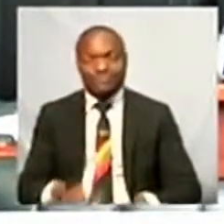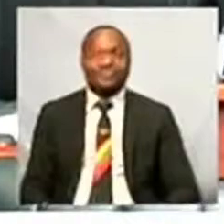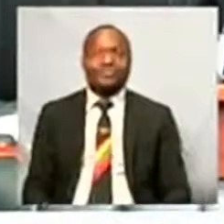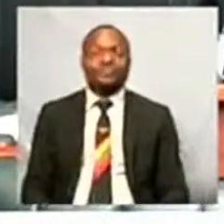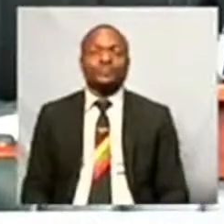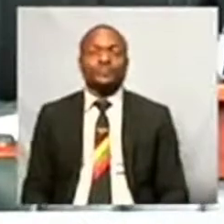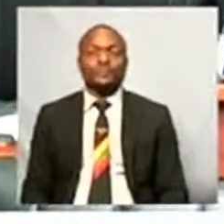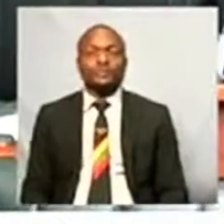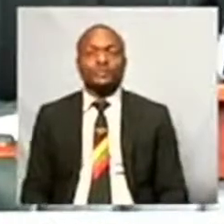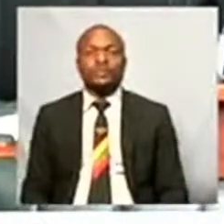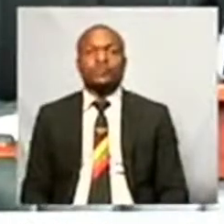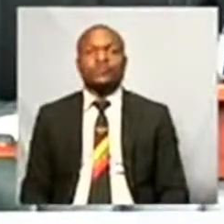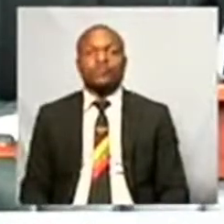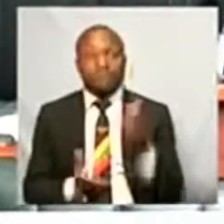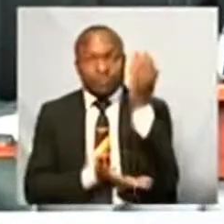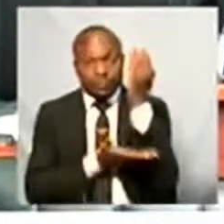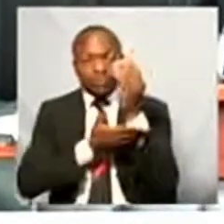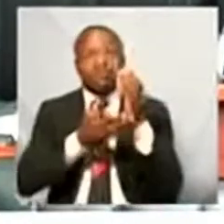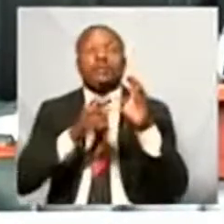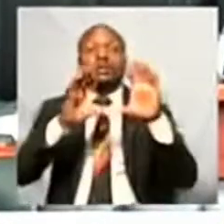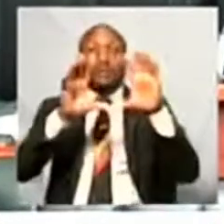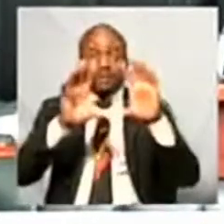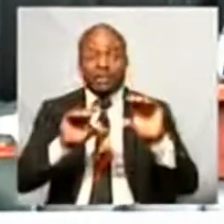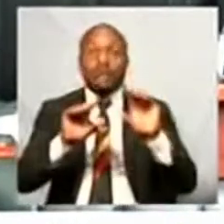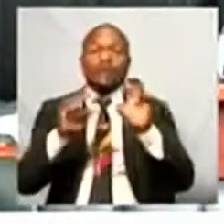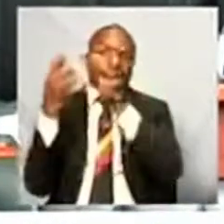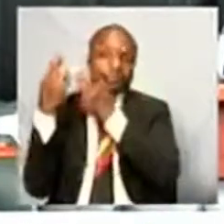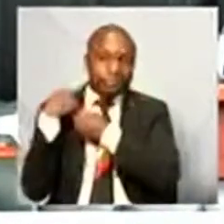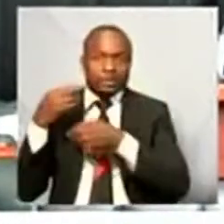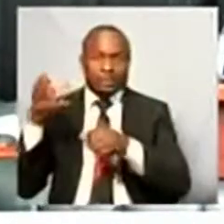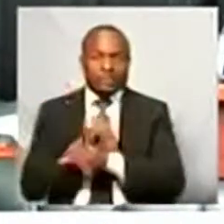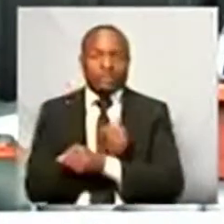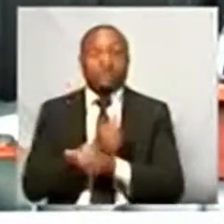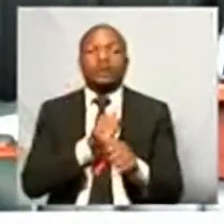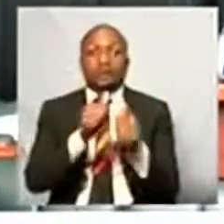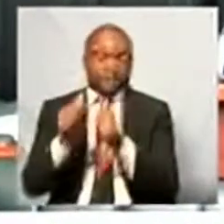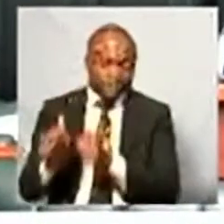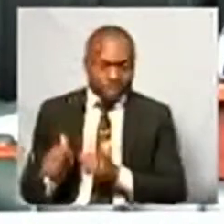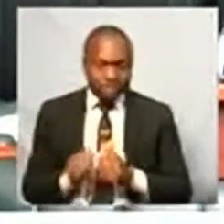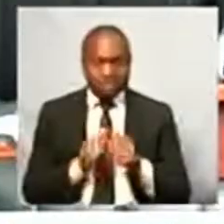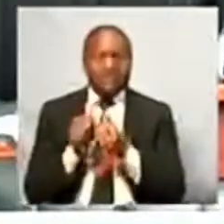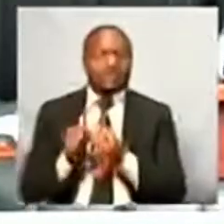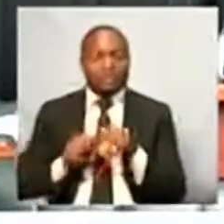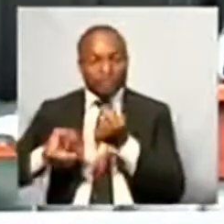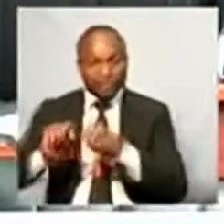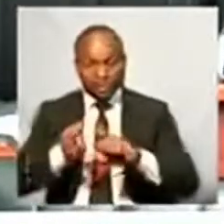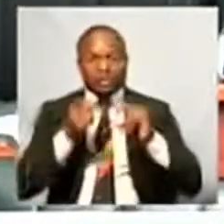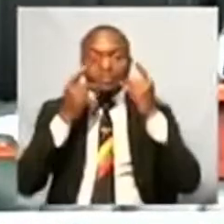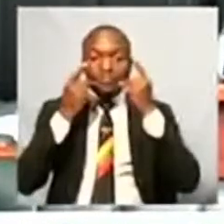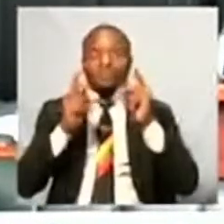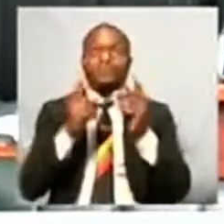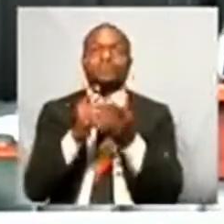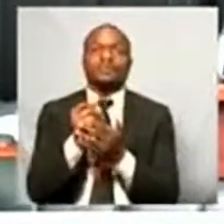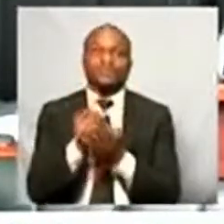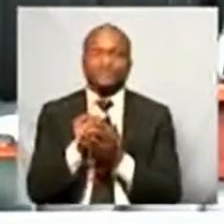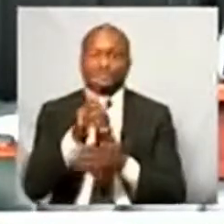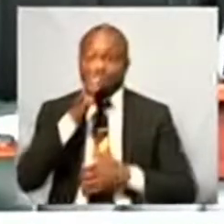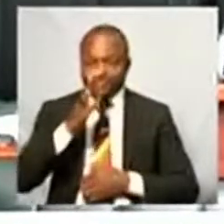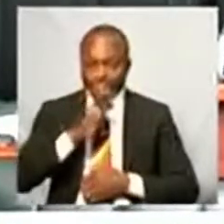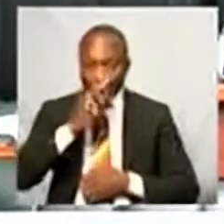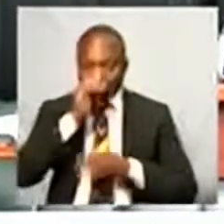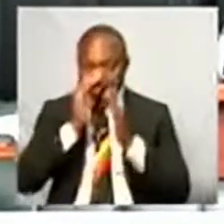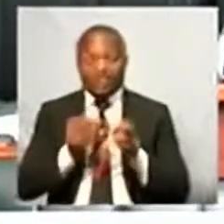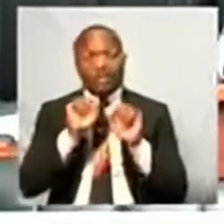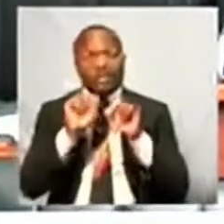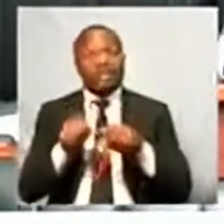enforce accountability, and take immediate corrective actions to safeguard public resources. Madam Speaker, let me